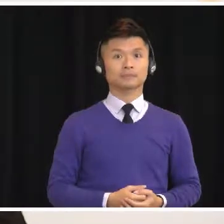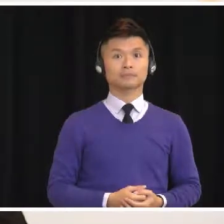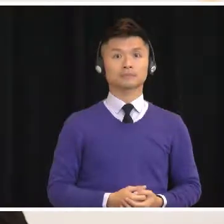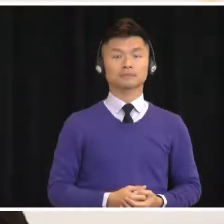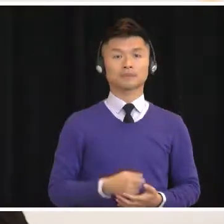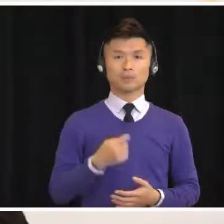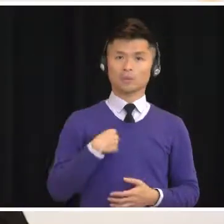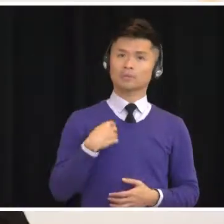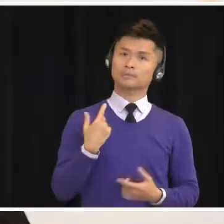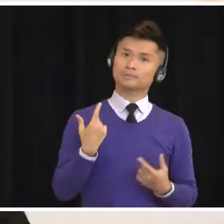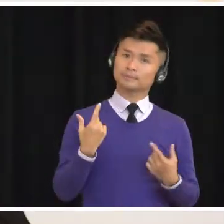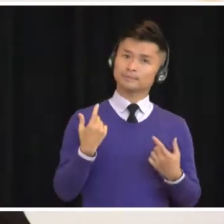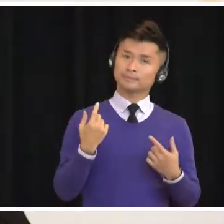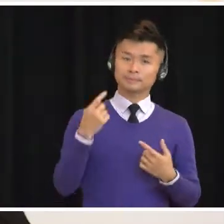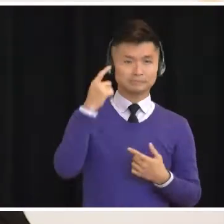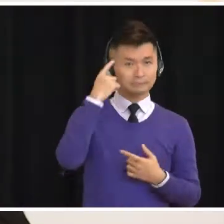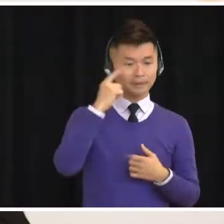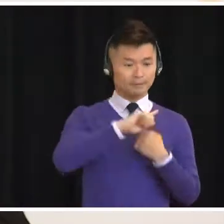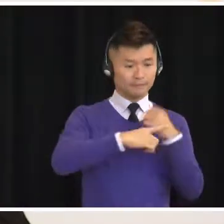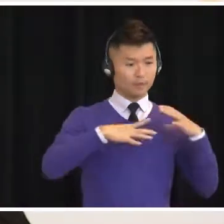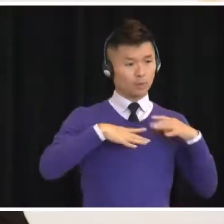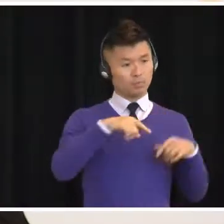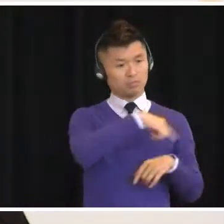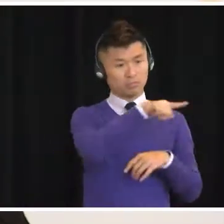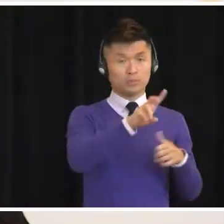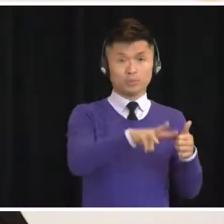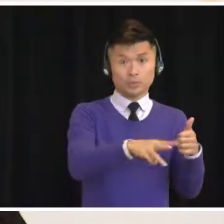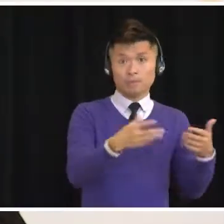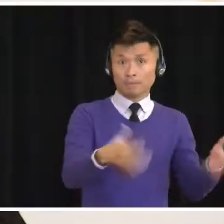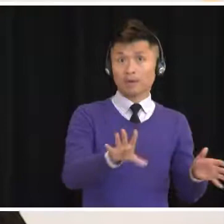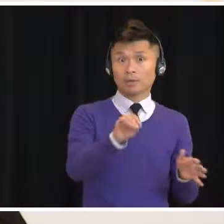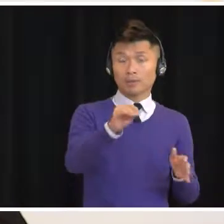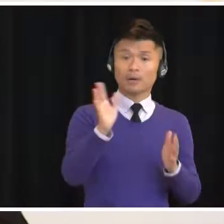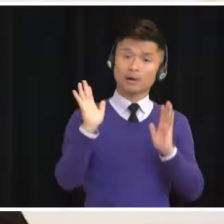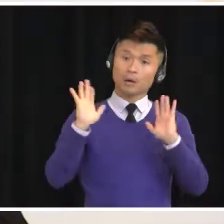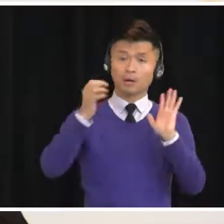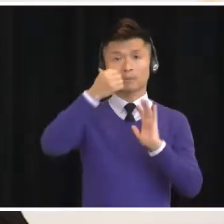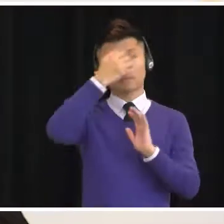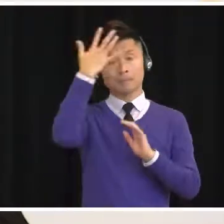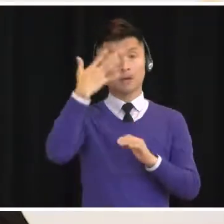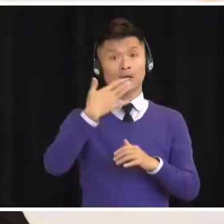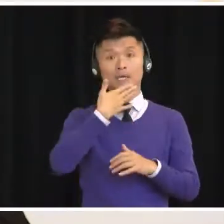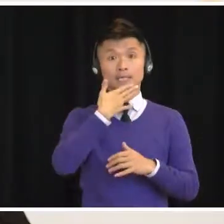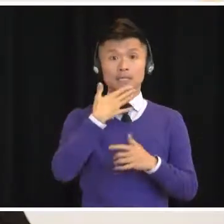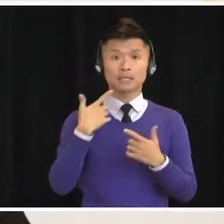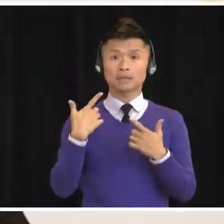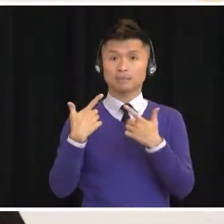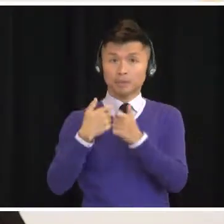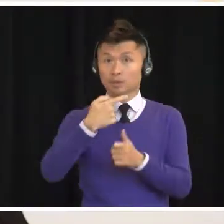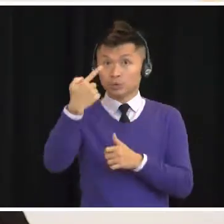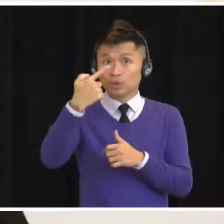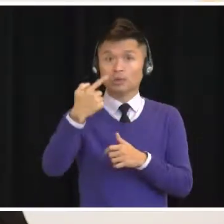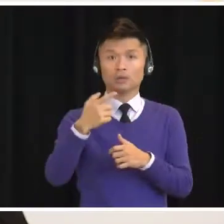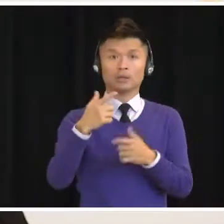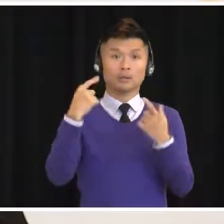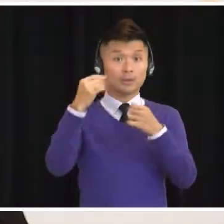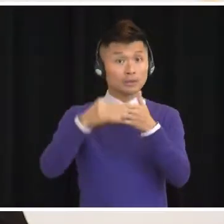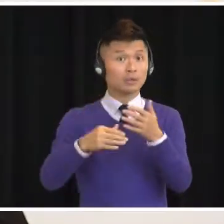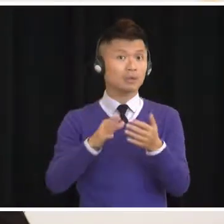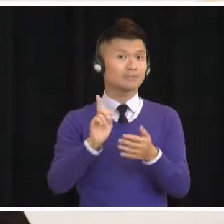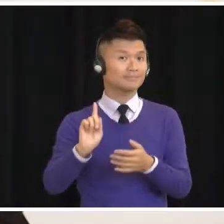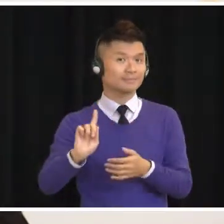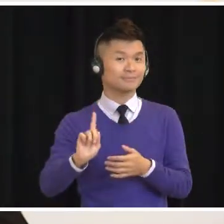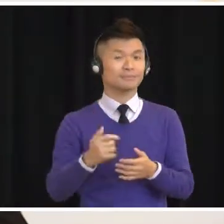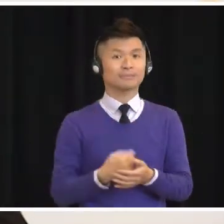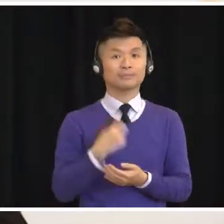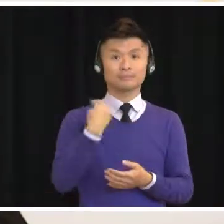best interest of the child and how to make a dialogue with the child that appears before them in order